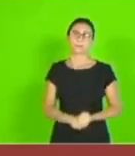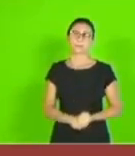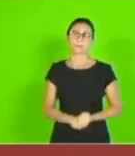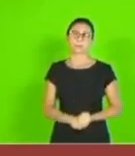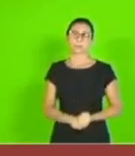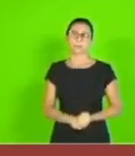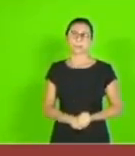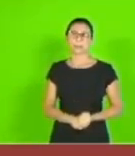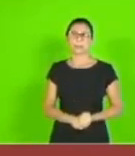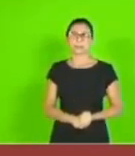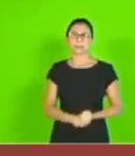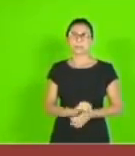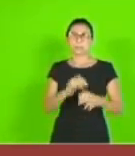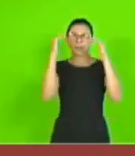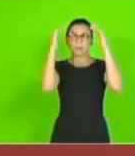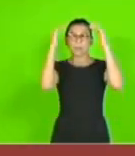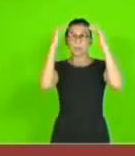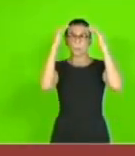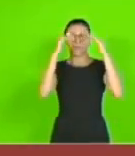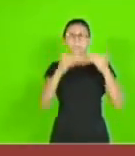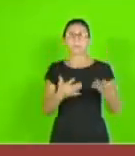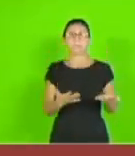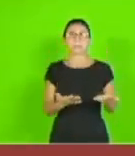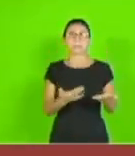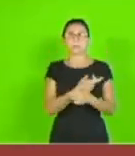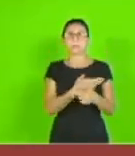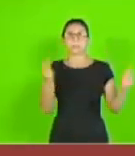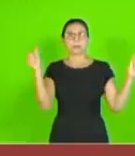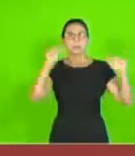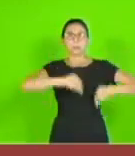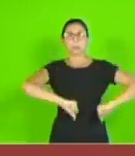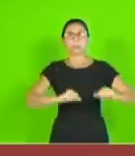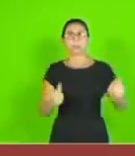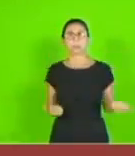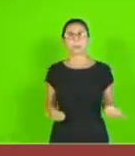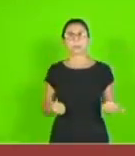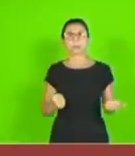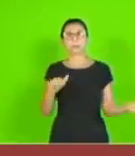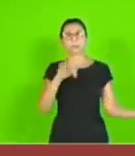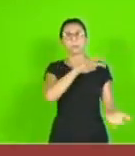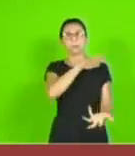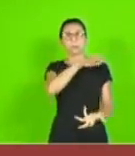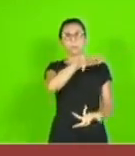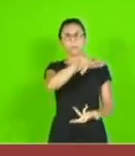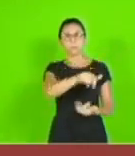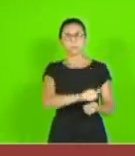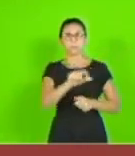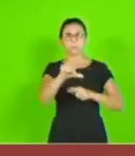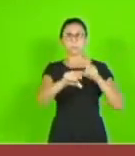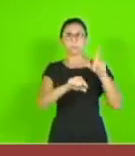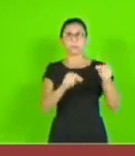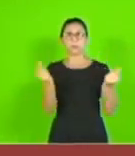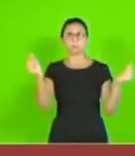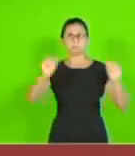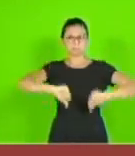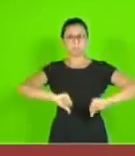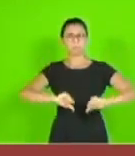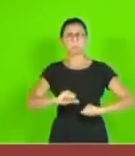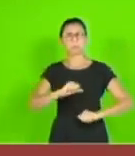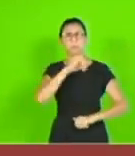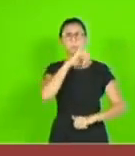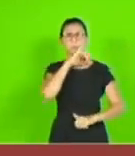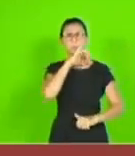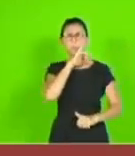They only pay attention to the things that aren't good. We're not talking of just Brazil or just one country. We're talking about the whole